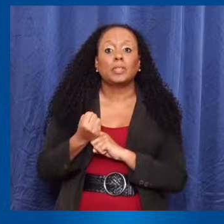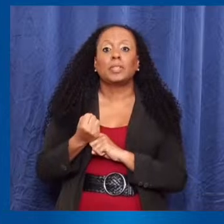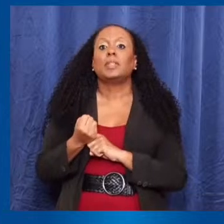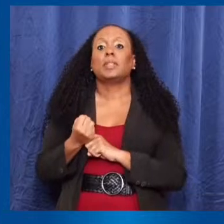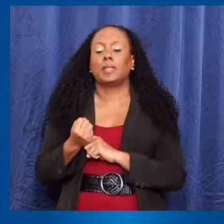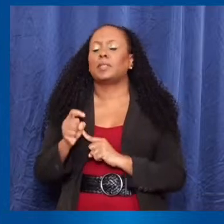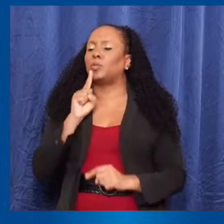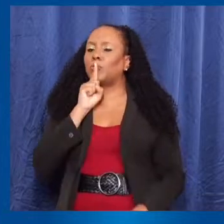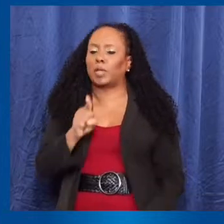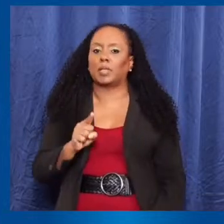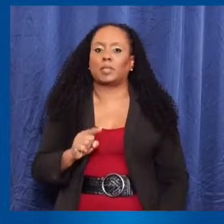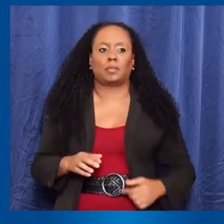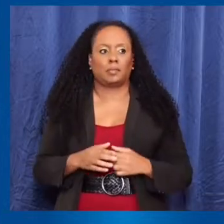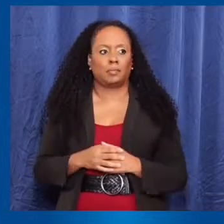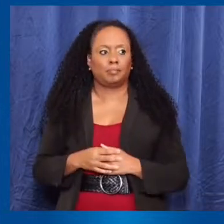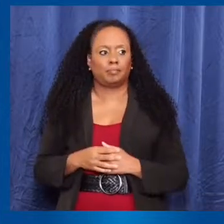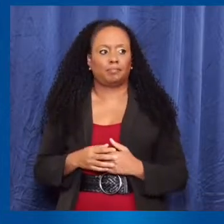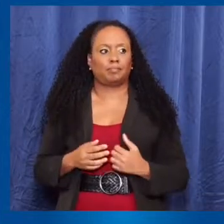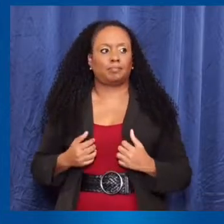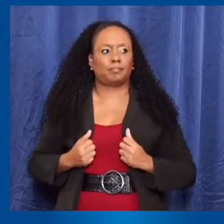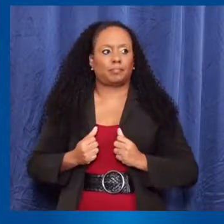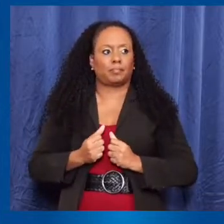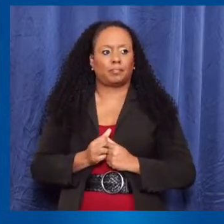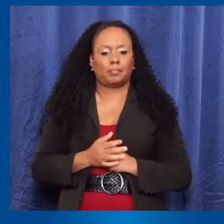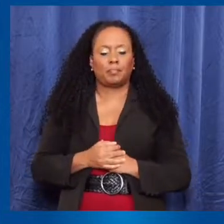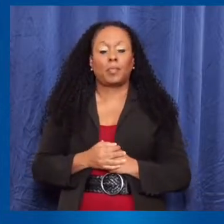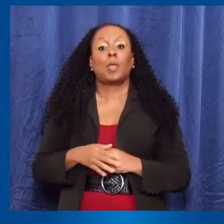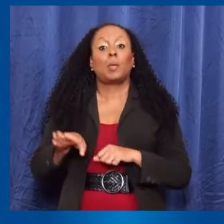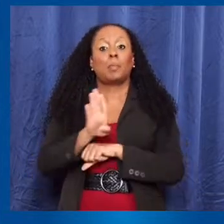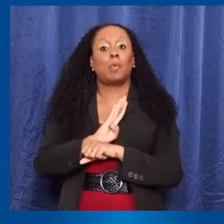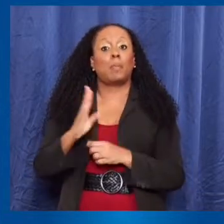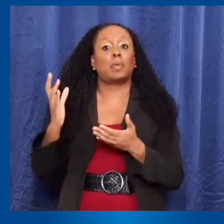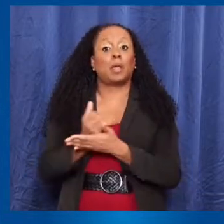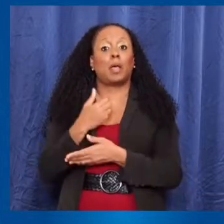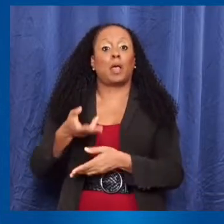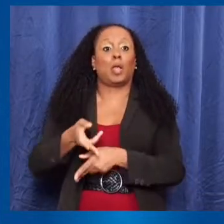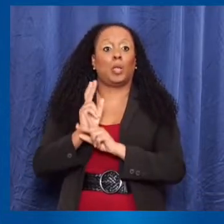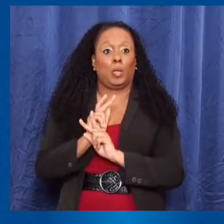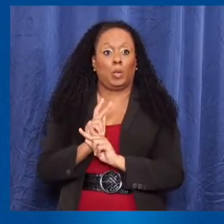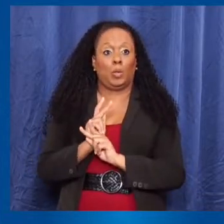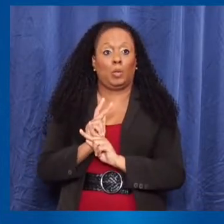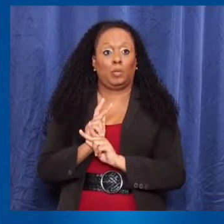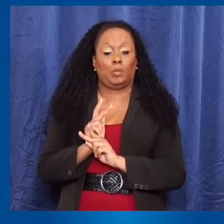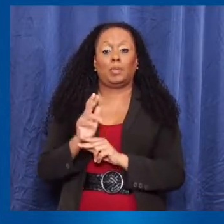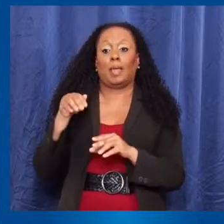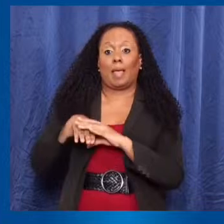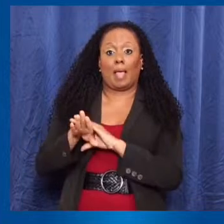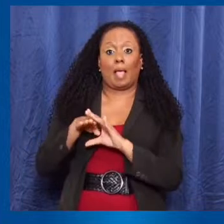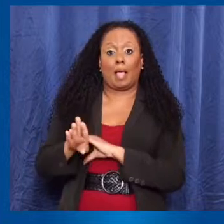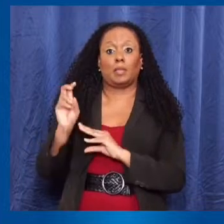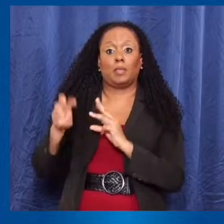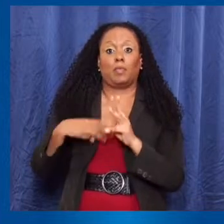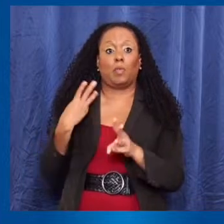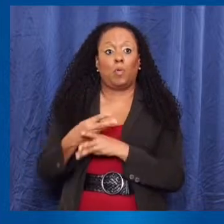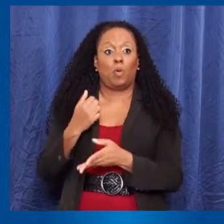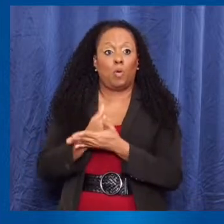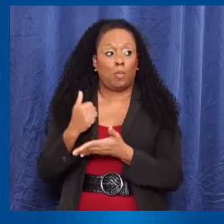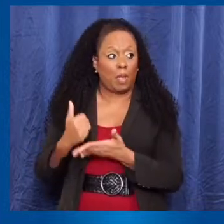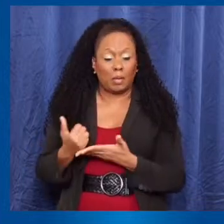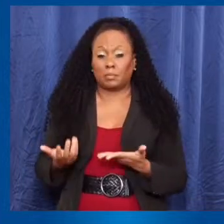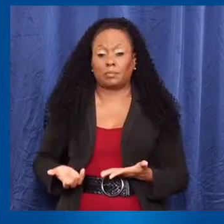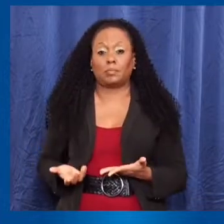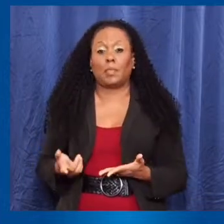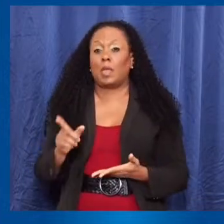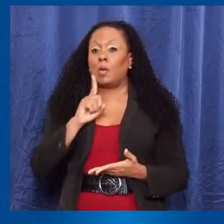January of this year, Barbados got a loan through exceptional access with the World Bank that we would not otherwise have gotten.